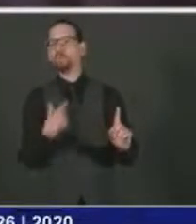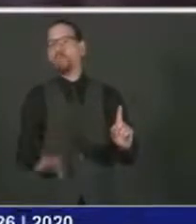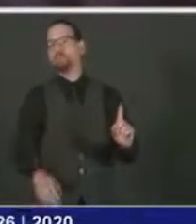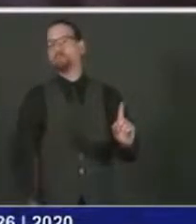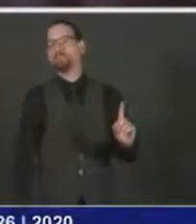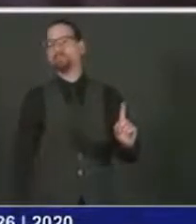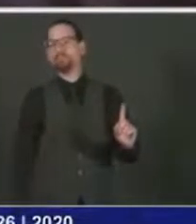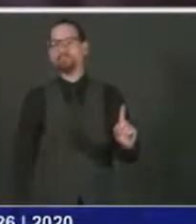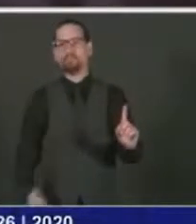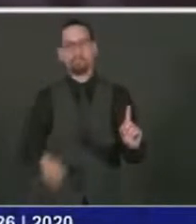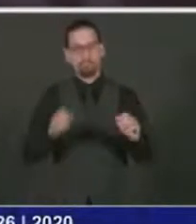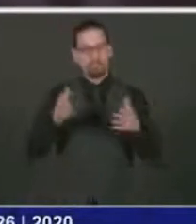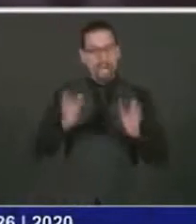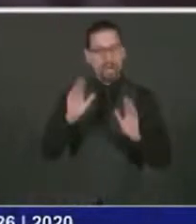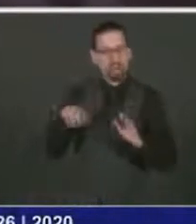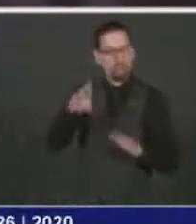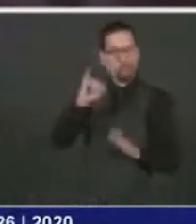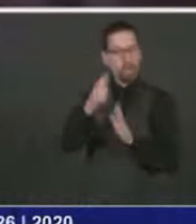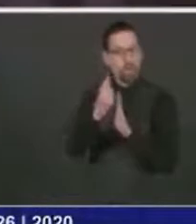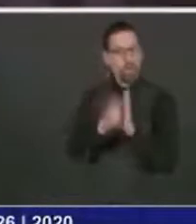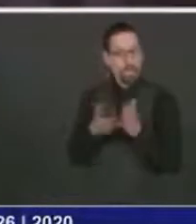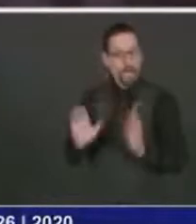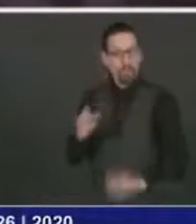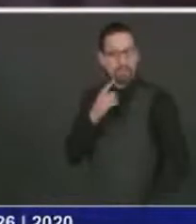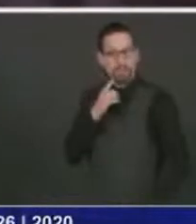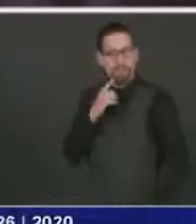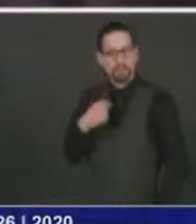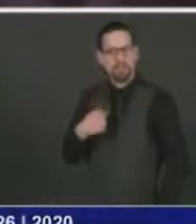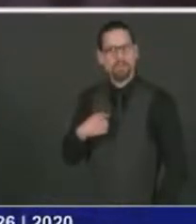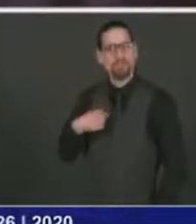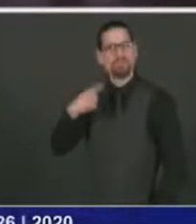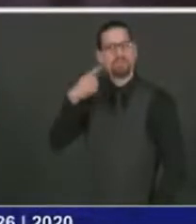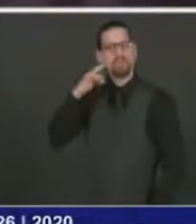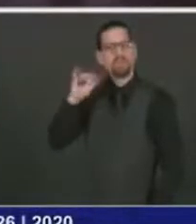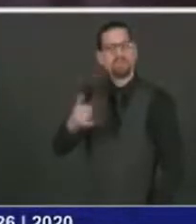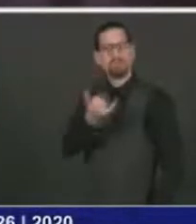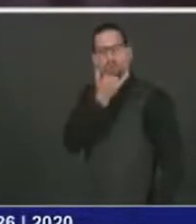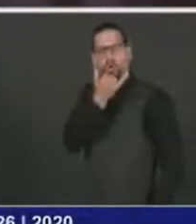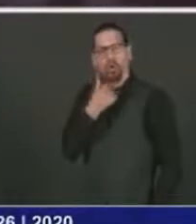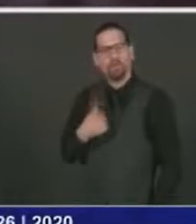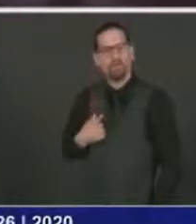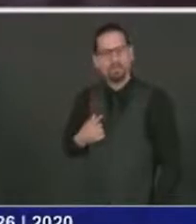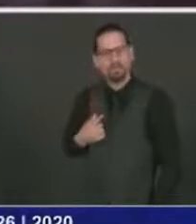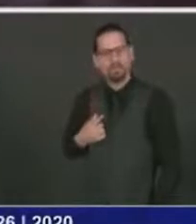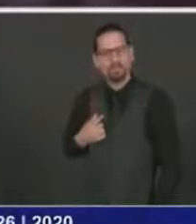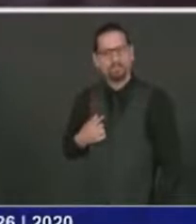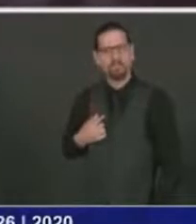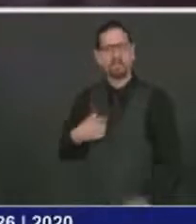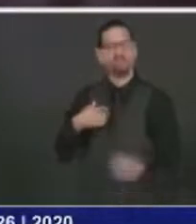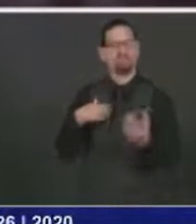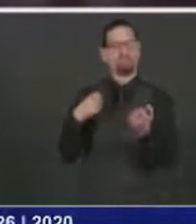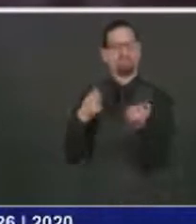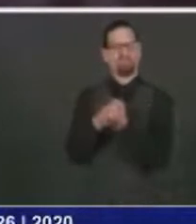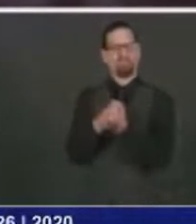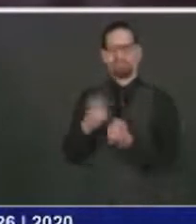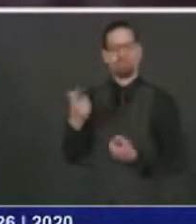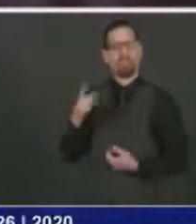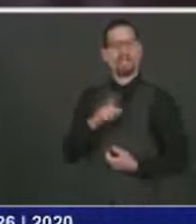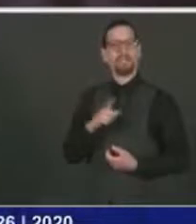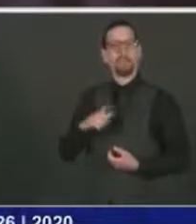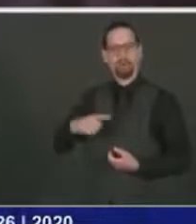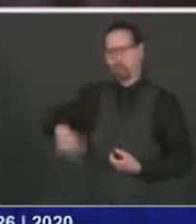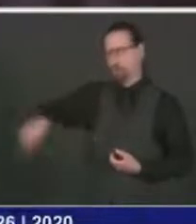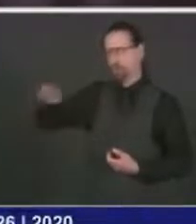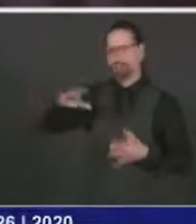Now, I think that's wrong, and I've supported legislation year after year to outlaw discrimination